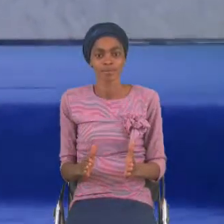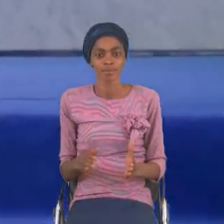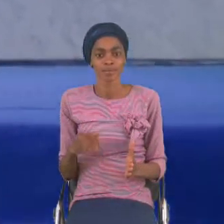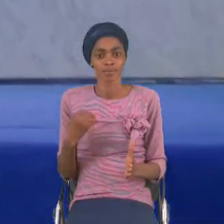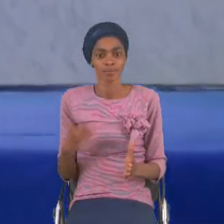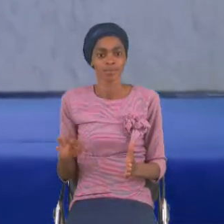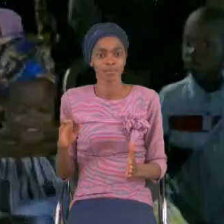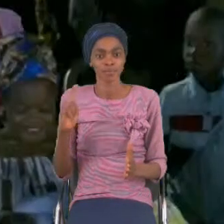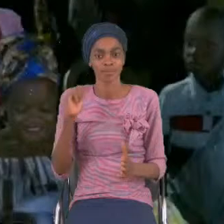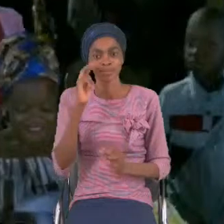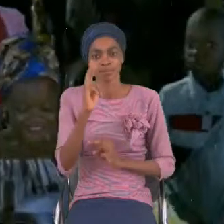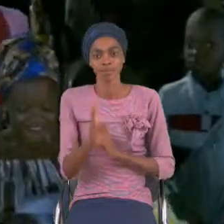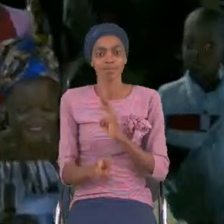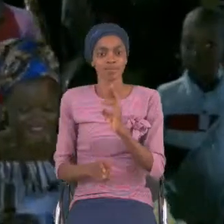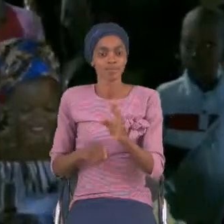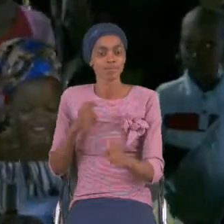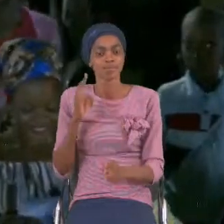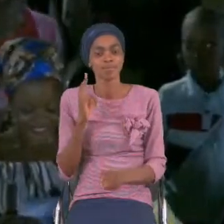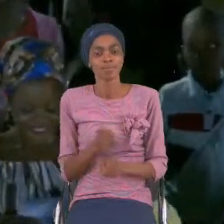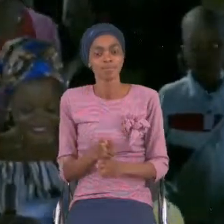of the universe,